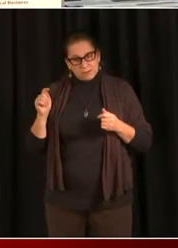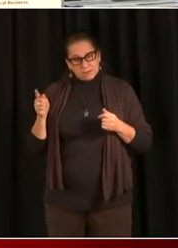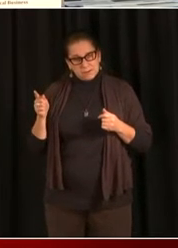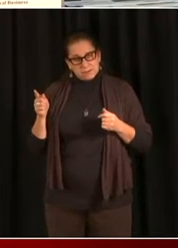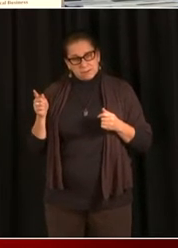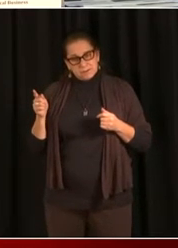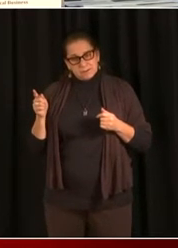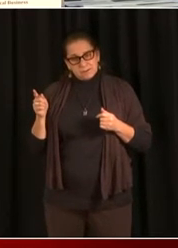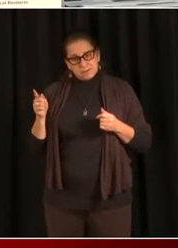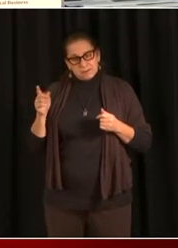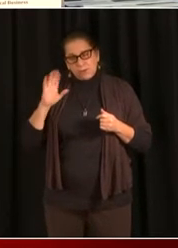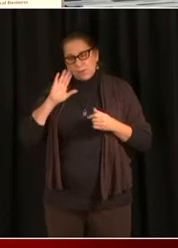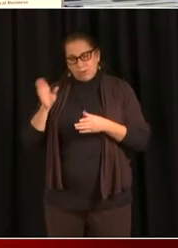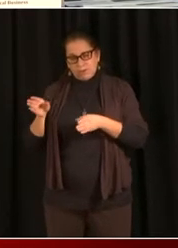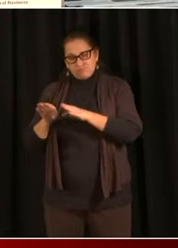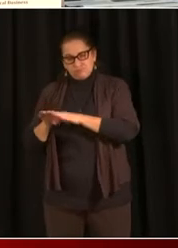But